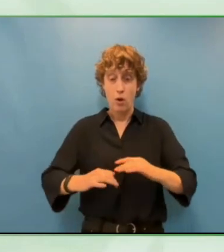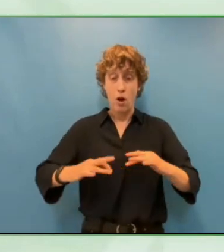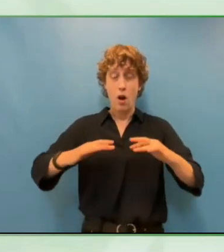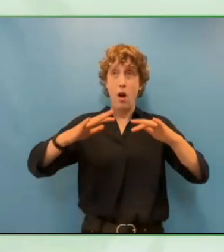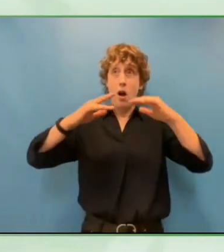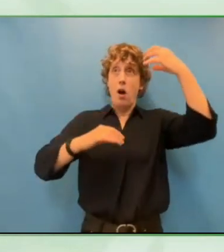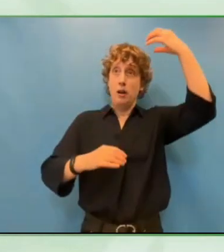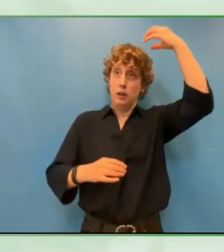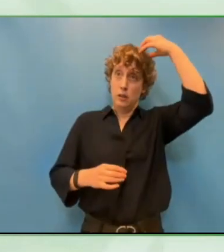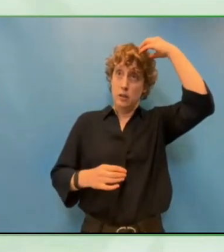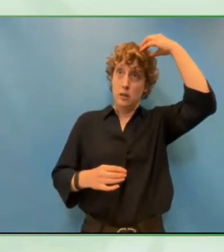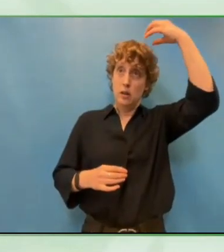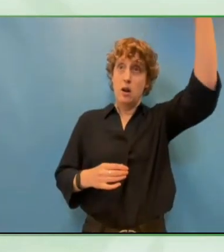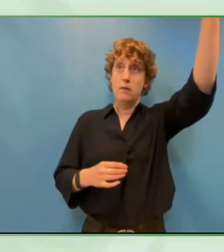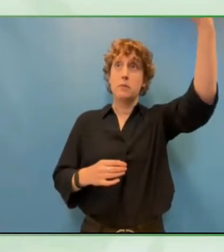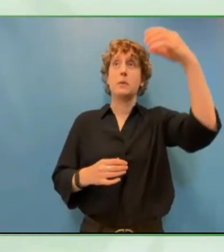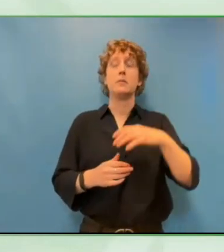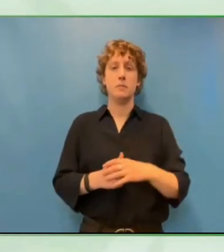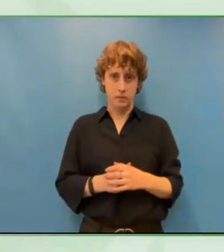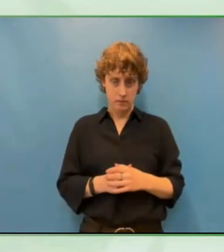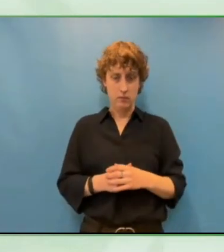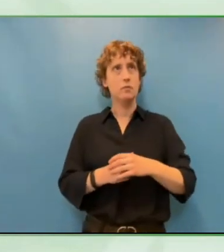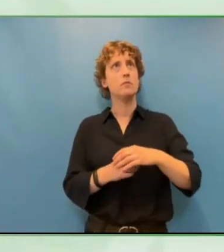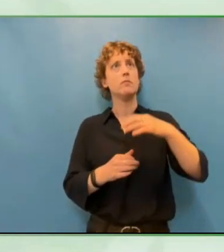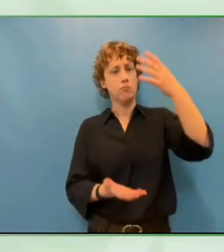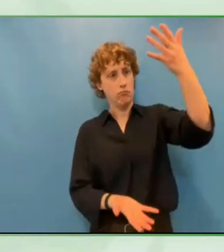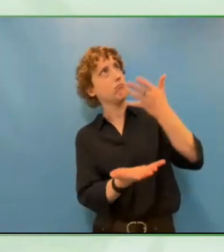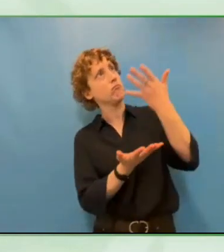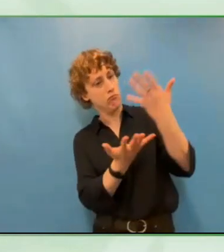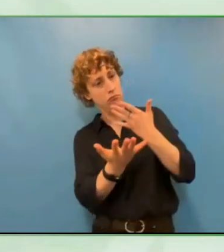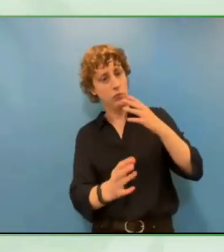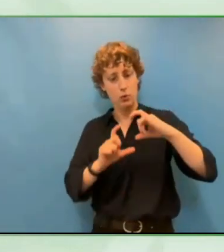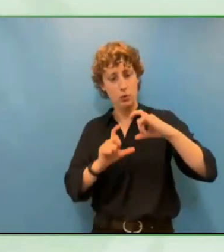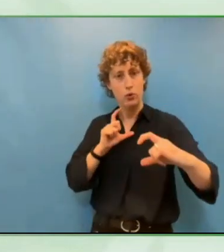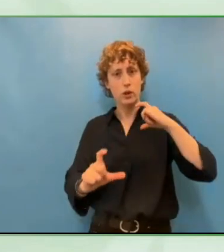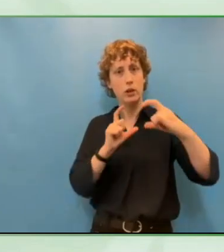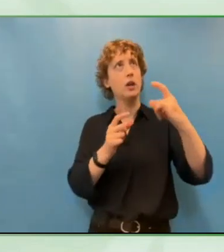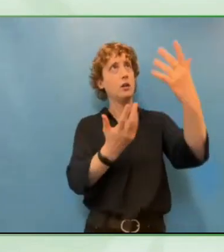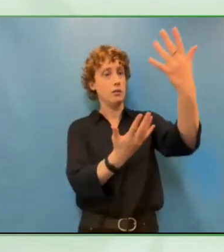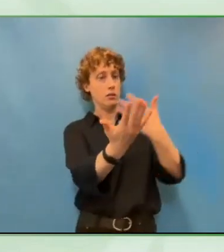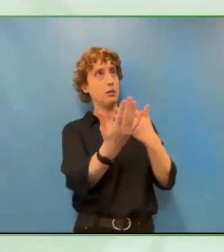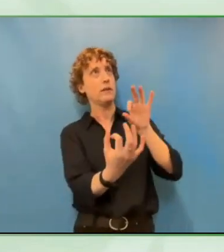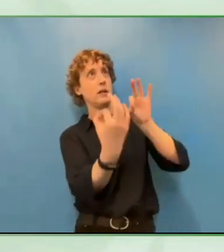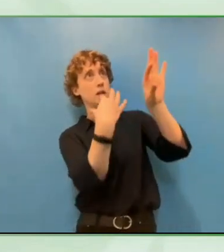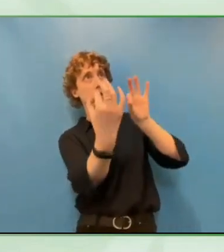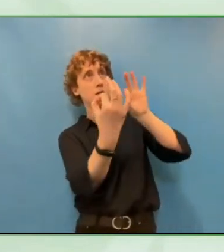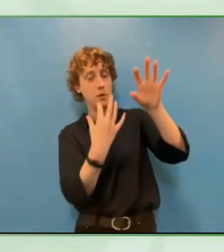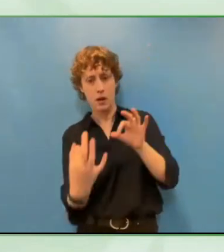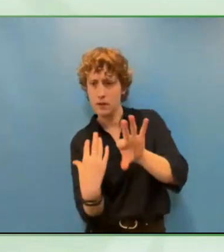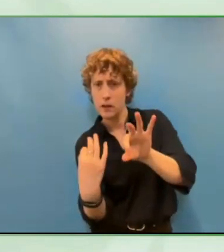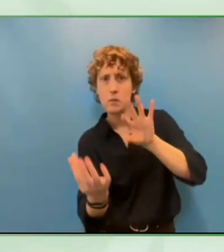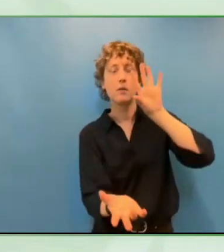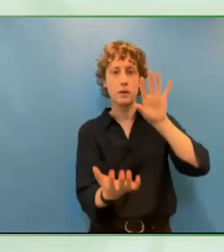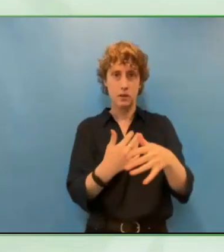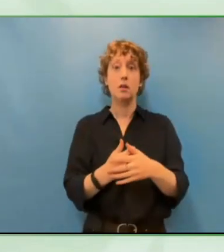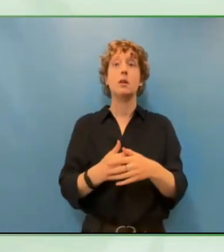to communicating with each other. There must be a feedback, because at the end, the police officer